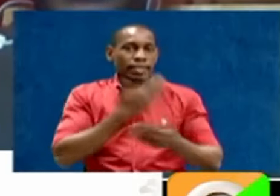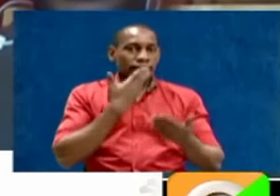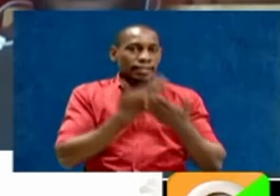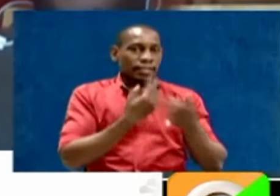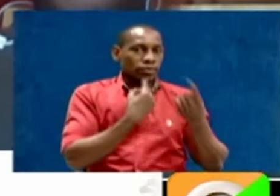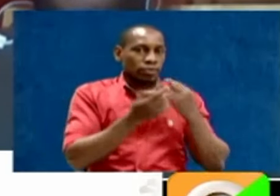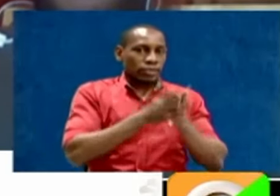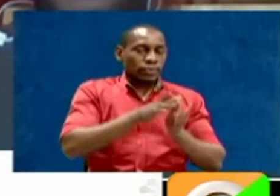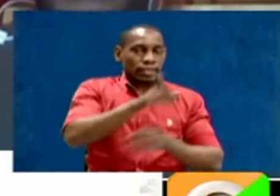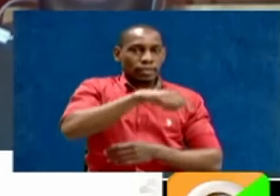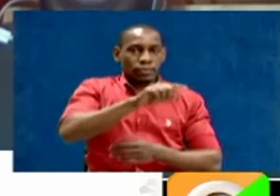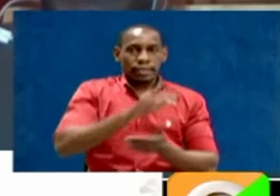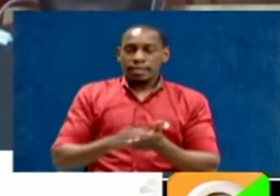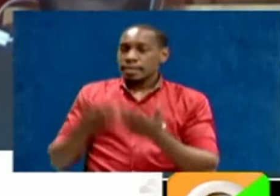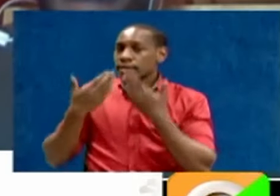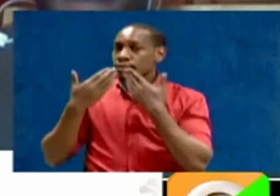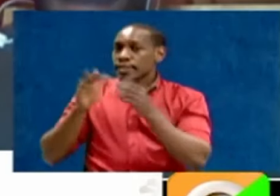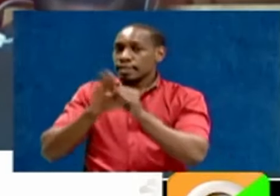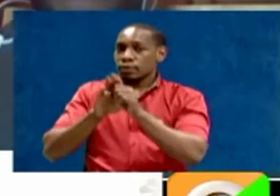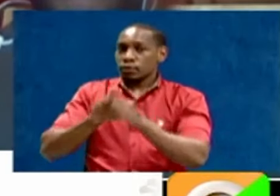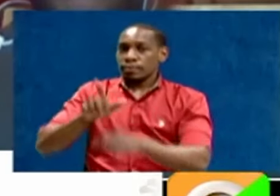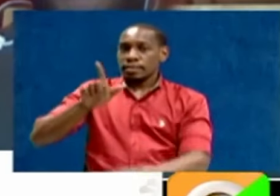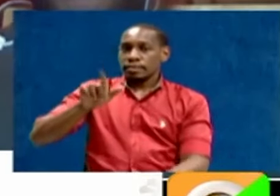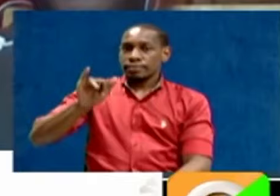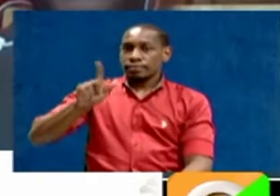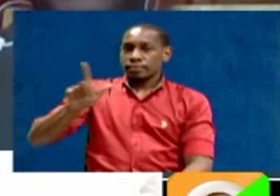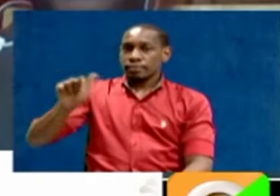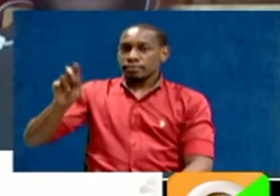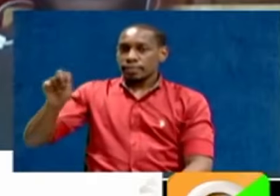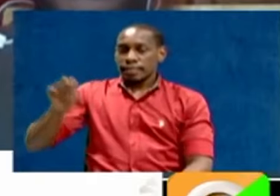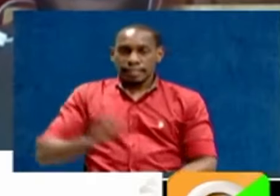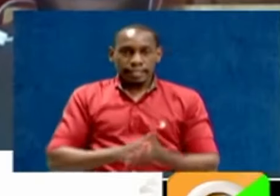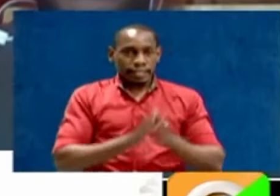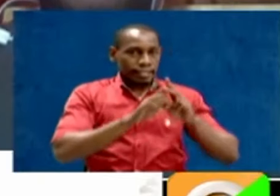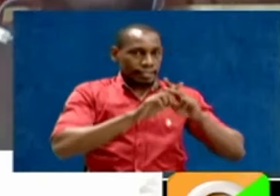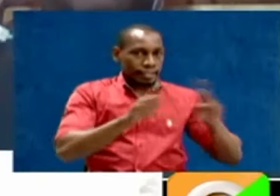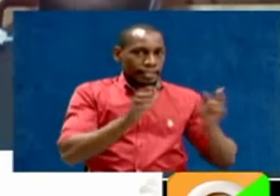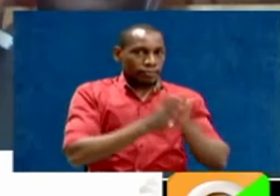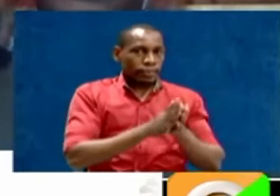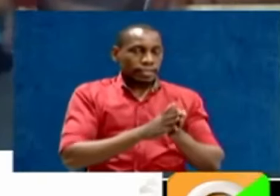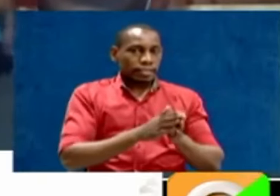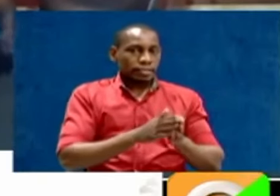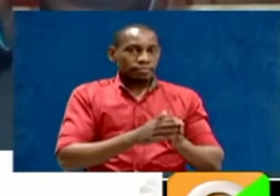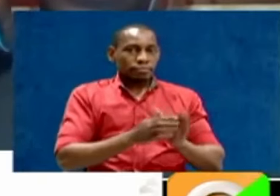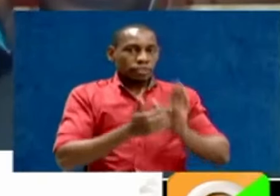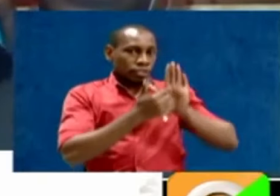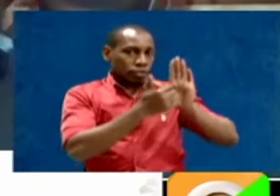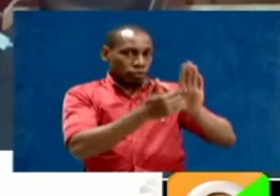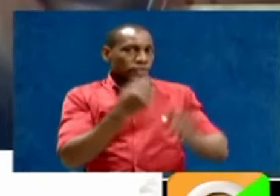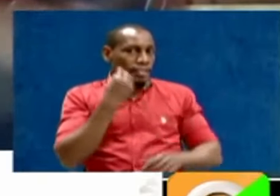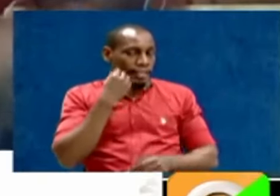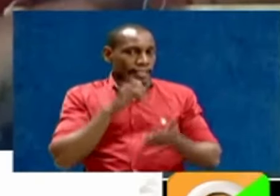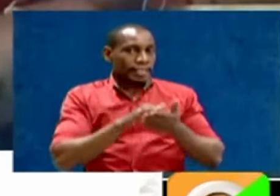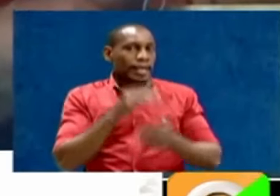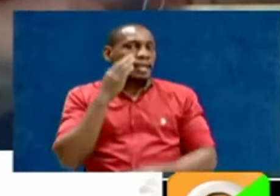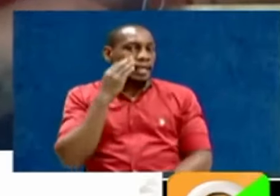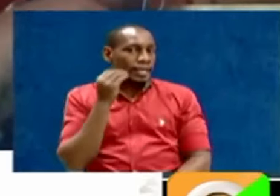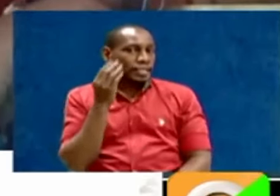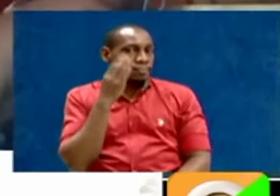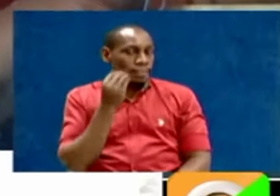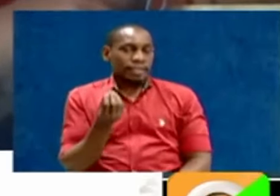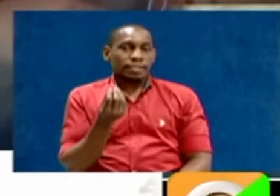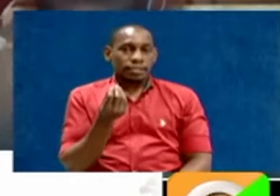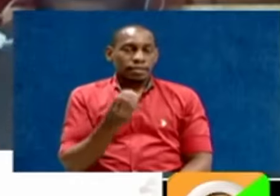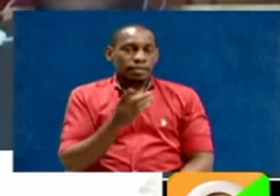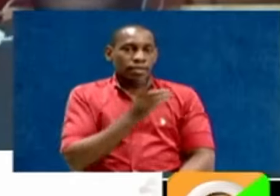us. Thank you very much, Lillian. Let's begin with the symptoms you were experiencing,